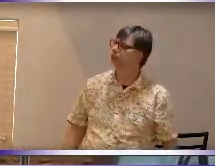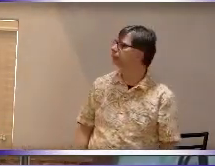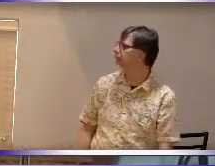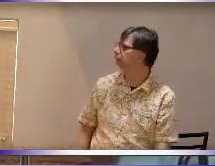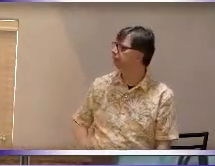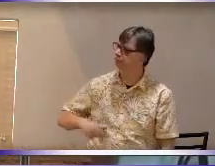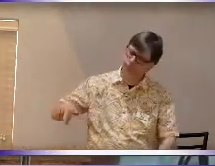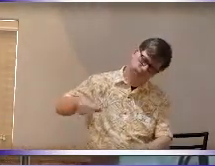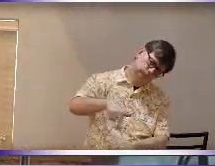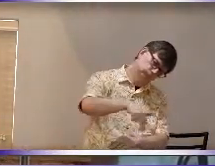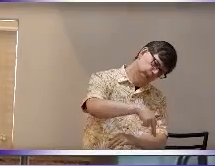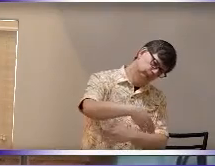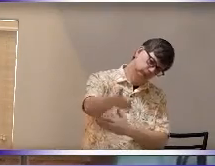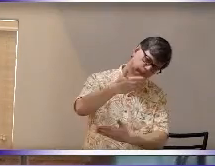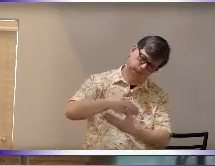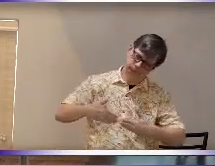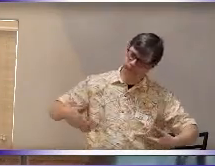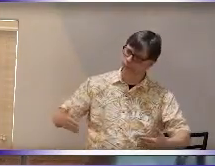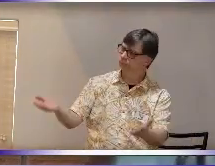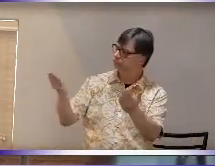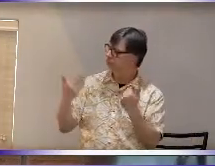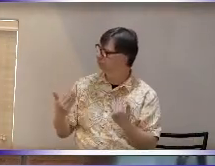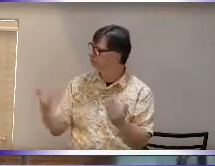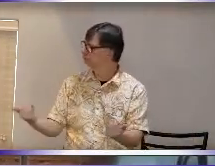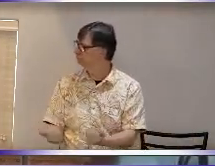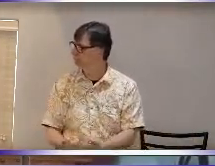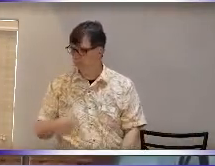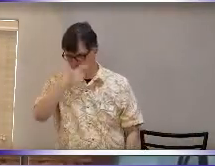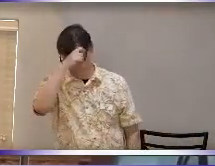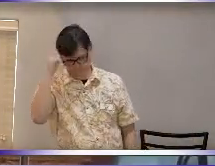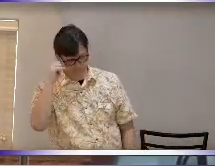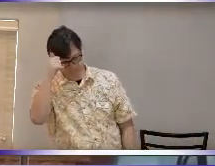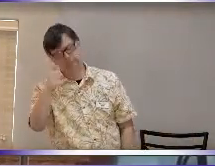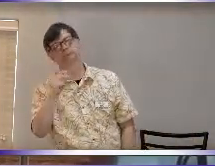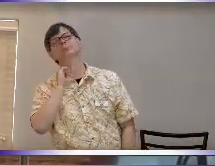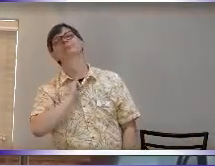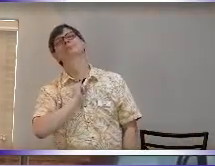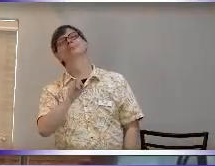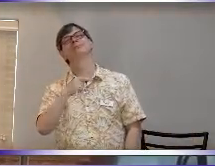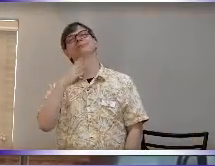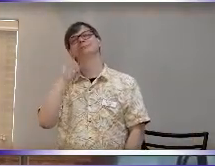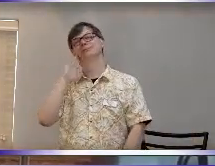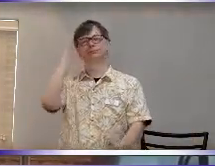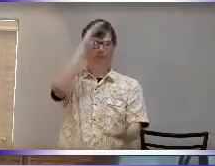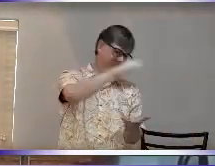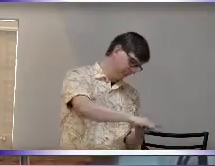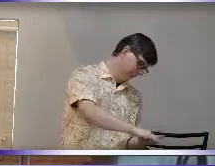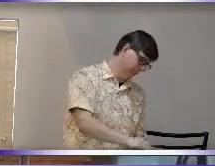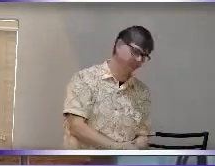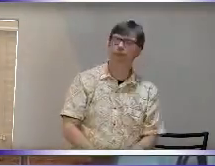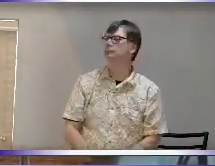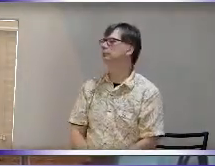can walk in after I've been cooking, I come right in and I say, oh, I remember I was doing Italian tonight. So you